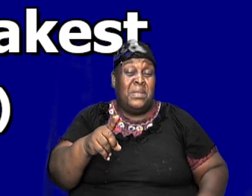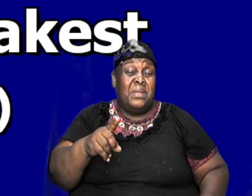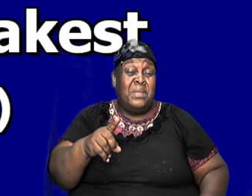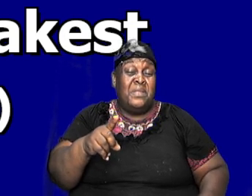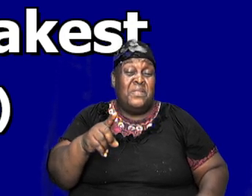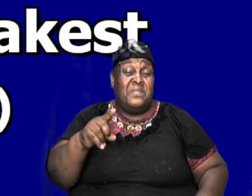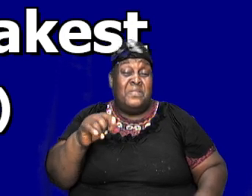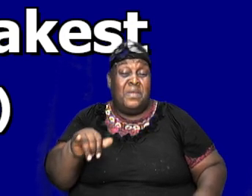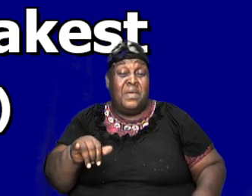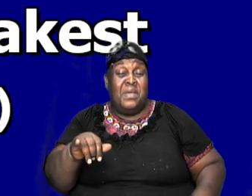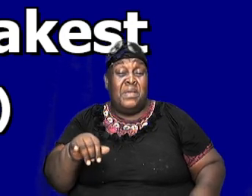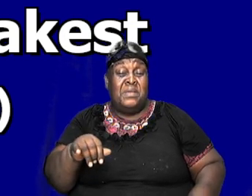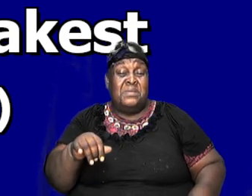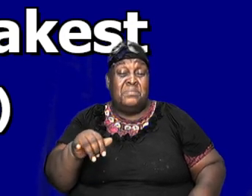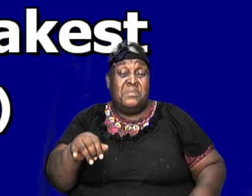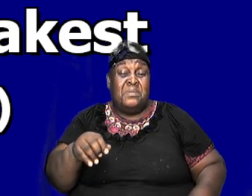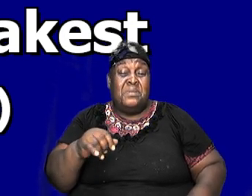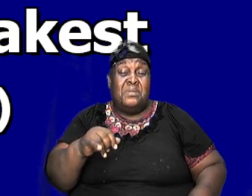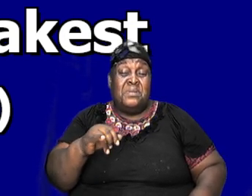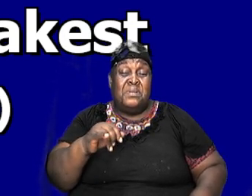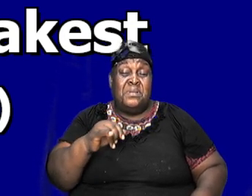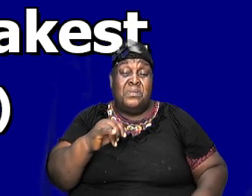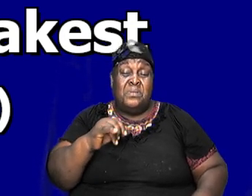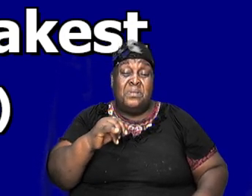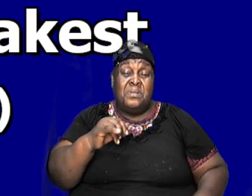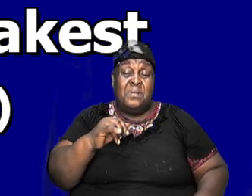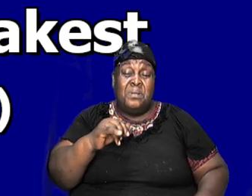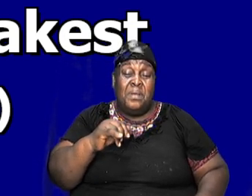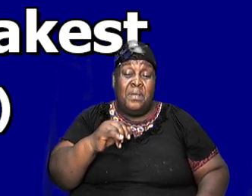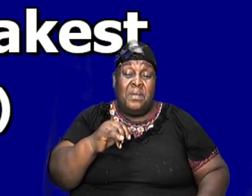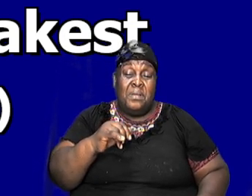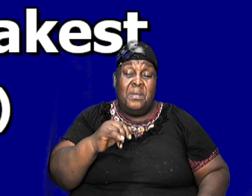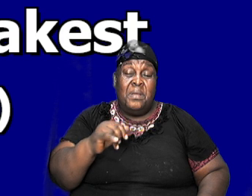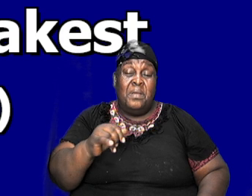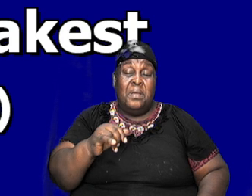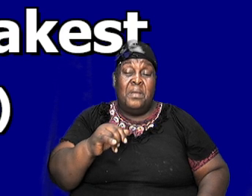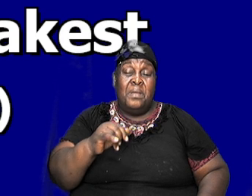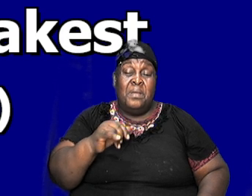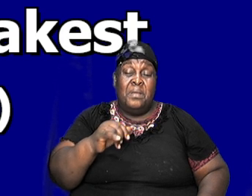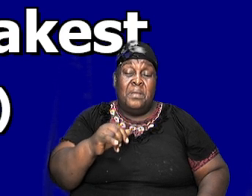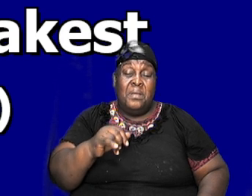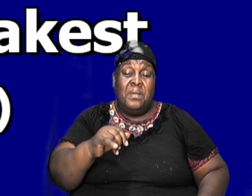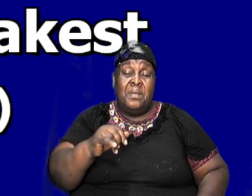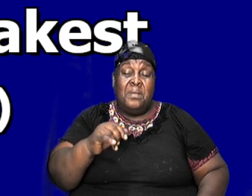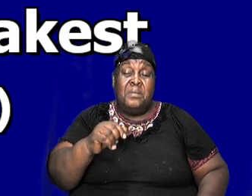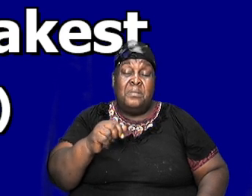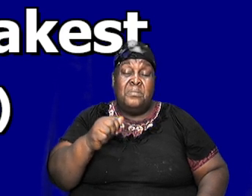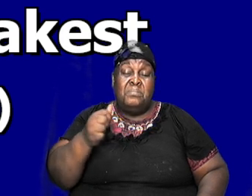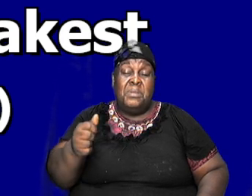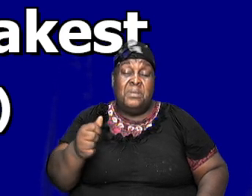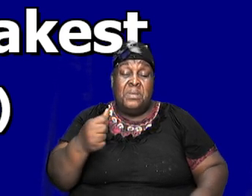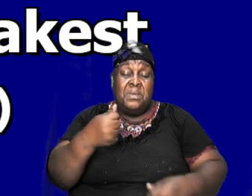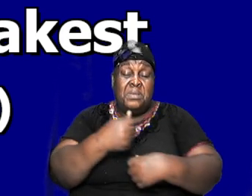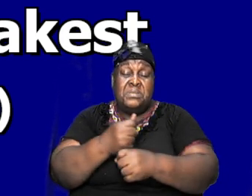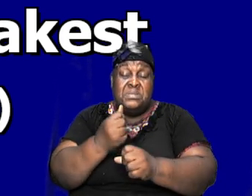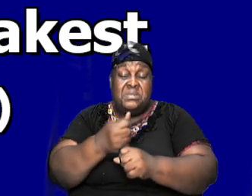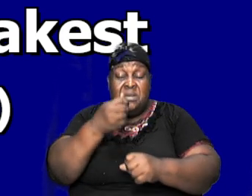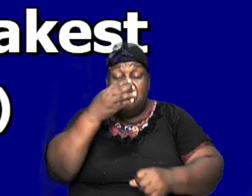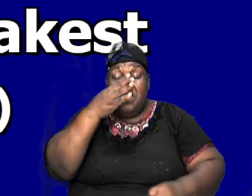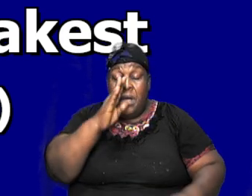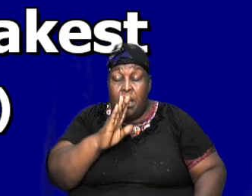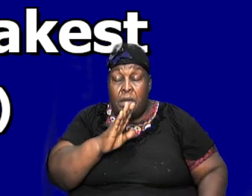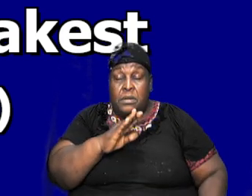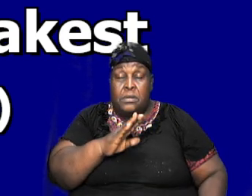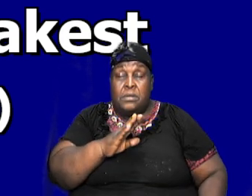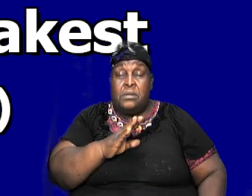you saying that you are God. That you being a man is making yourself God. Now some folks look at this and say, go back